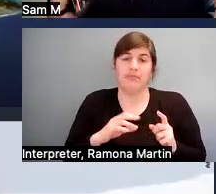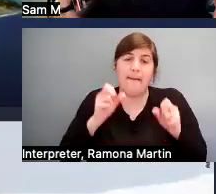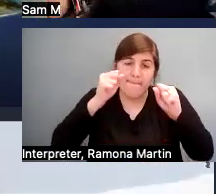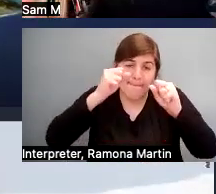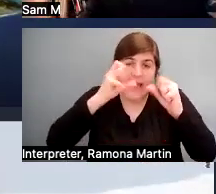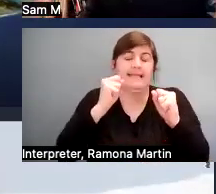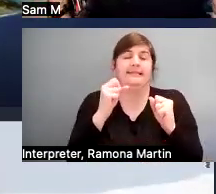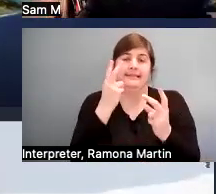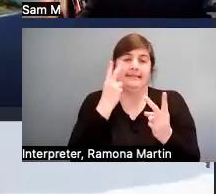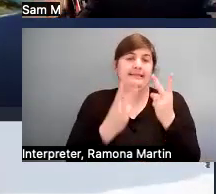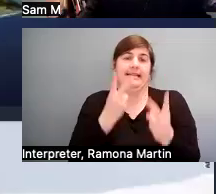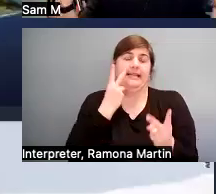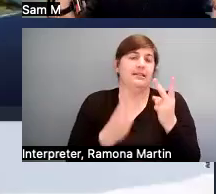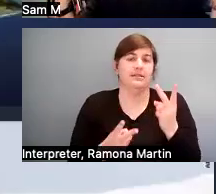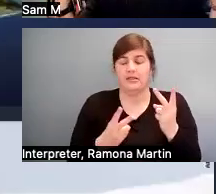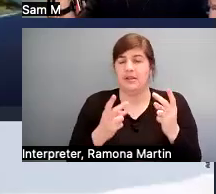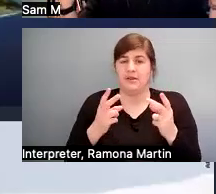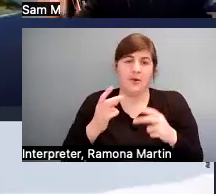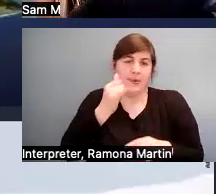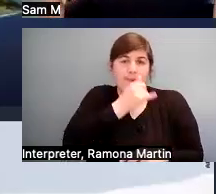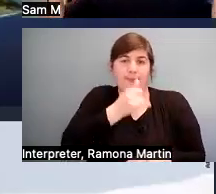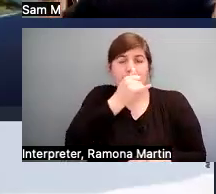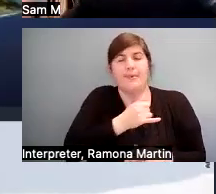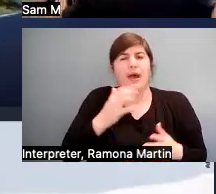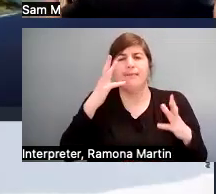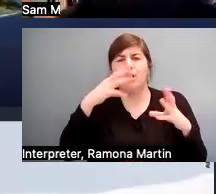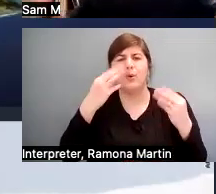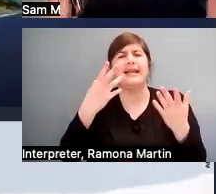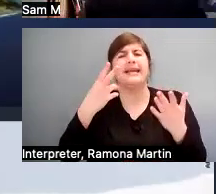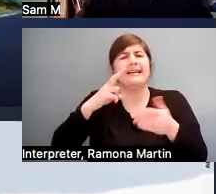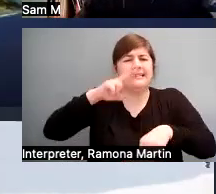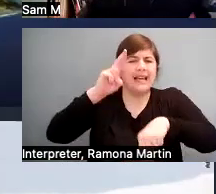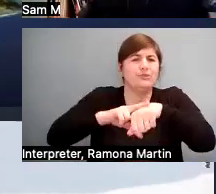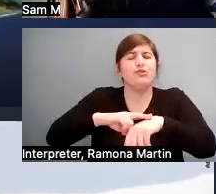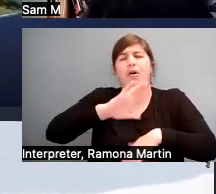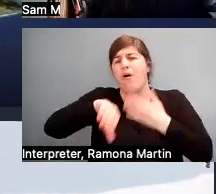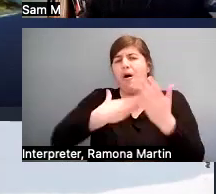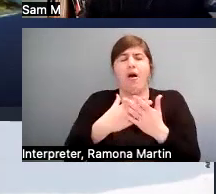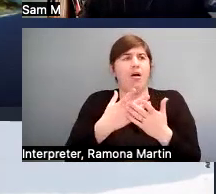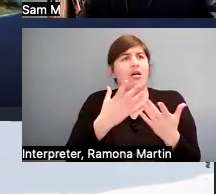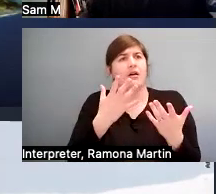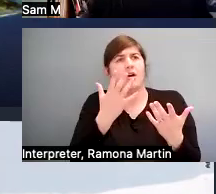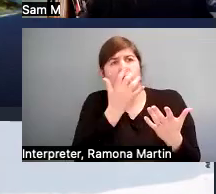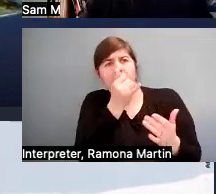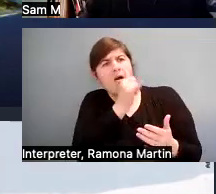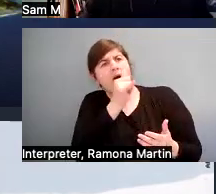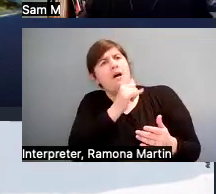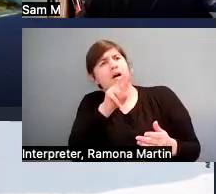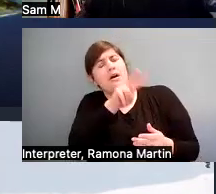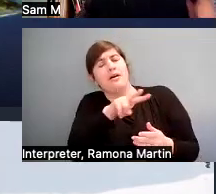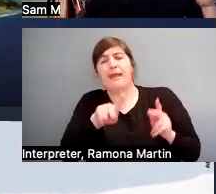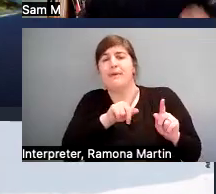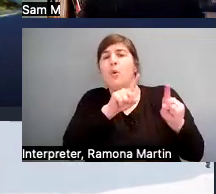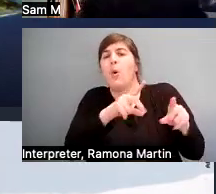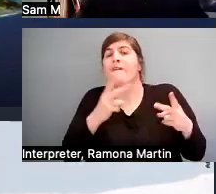are incredible sources of beauty and nature and awe and wonder, and so people go to see them when it's safe.